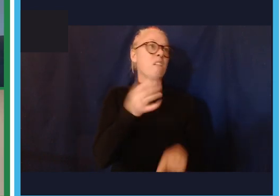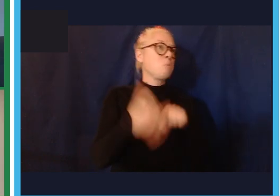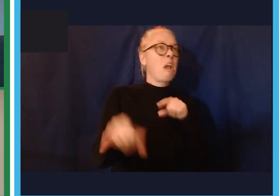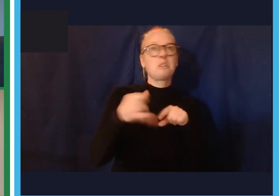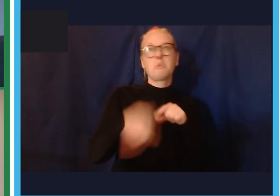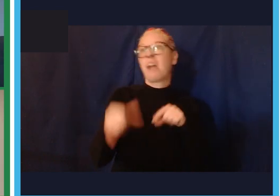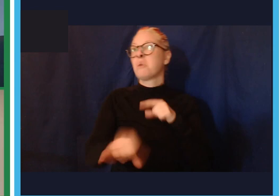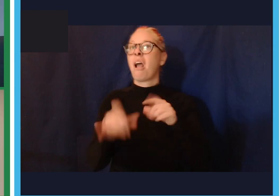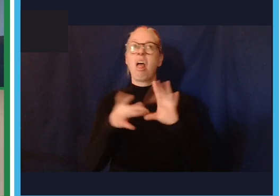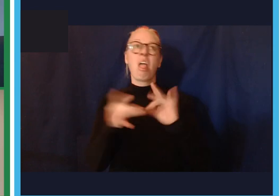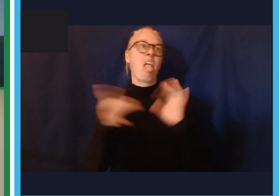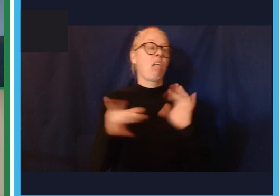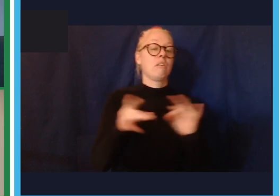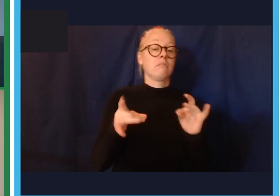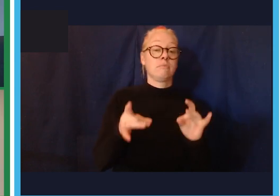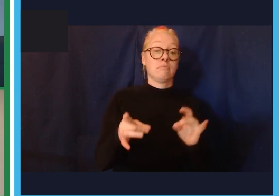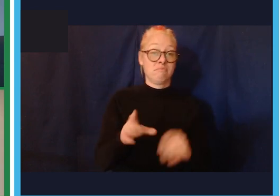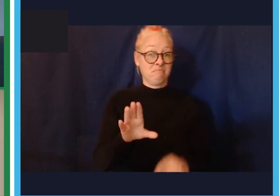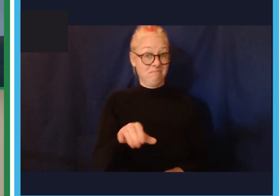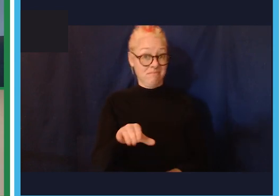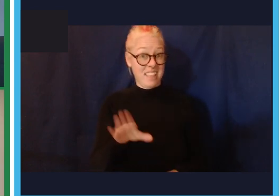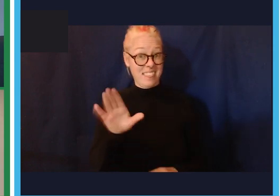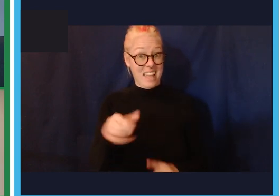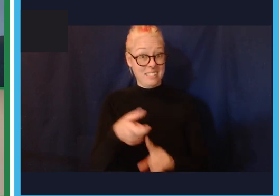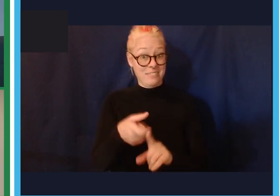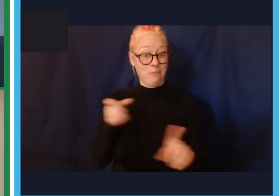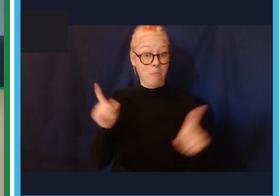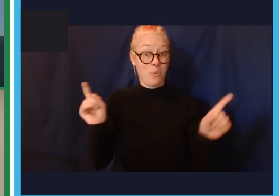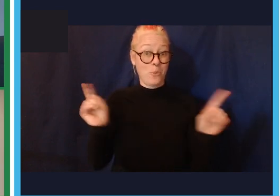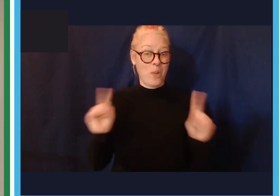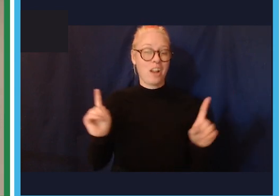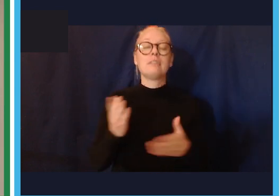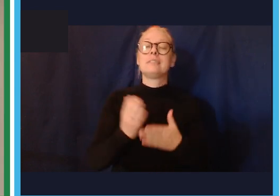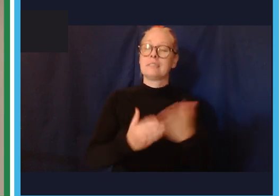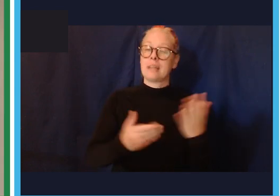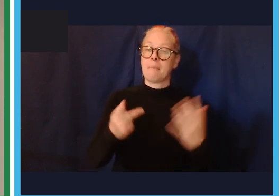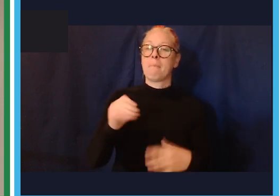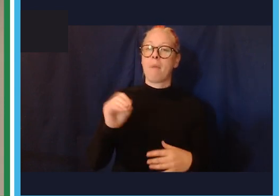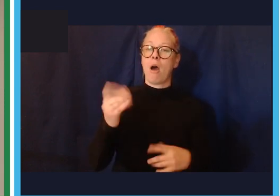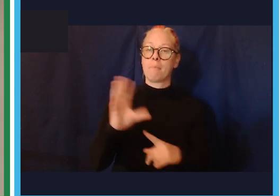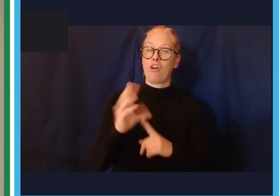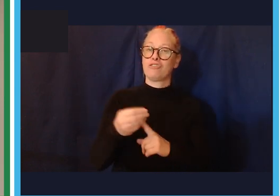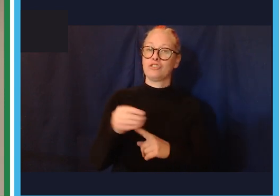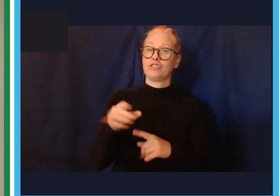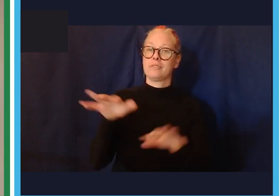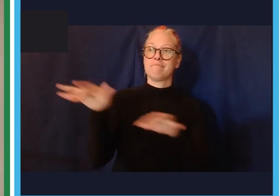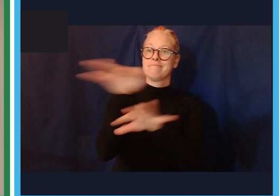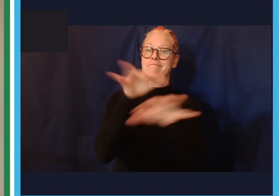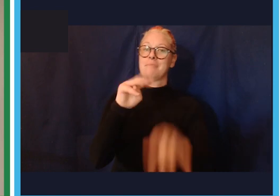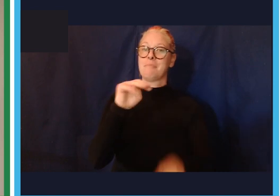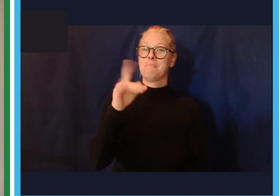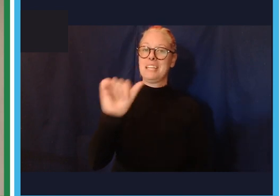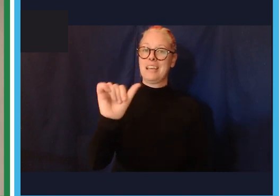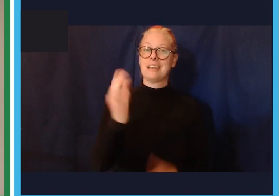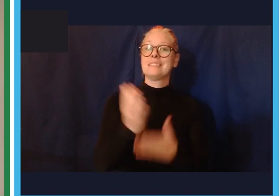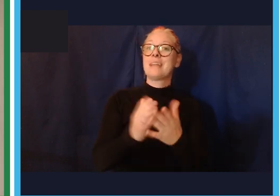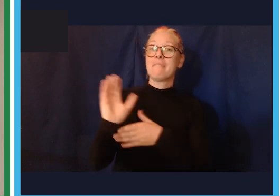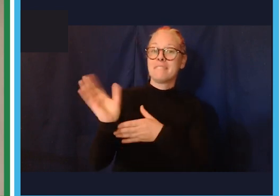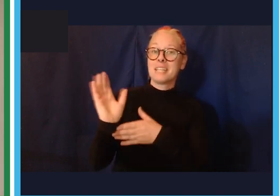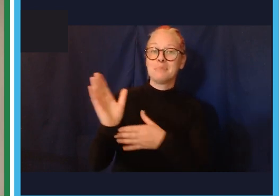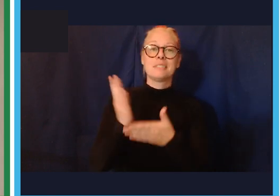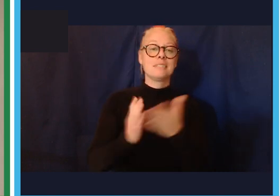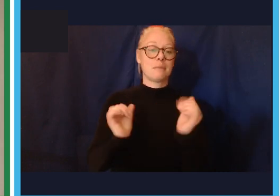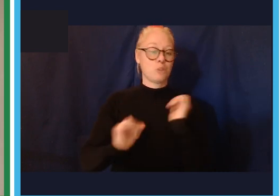I won't name right now, but there's plenty out there. And I've certainly heard a lot of people who've said that that's basically been their education of my